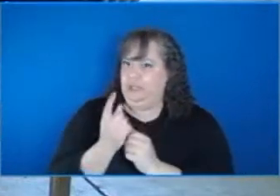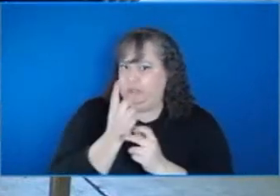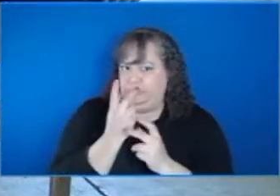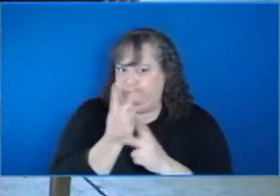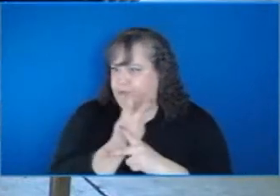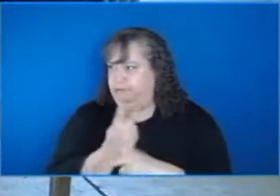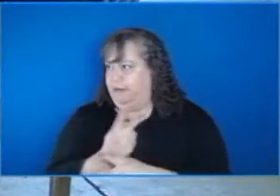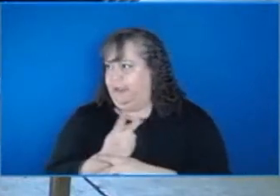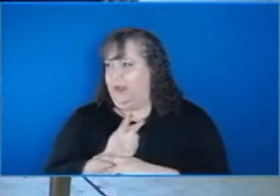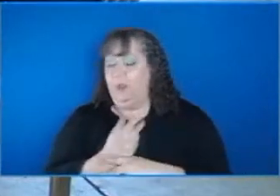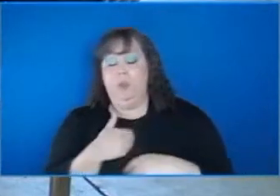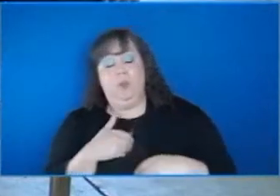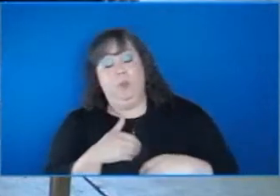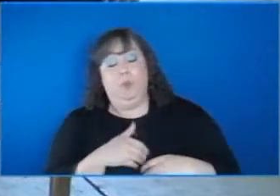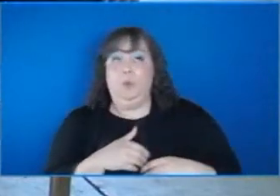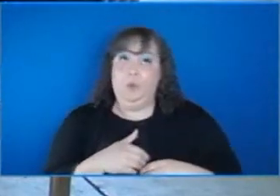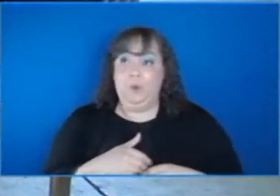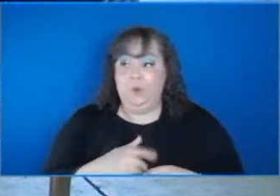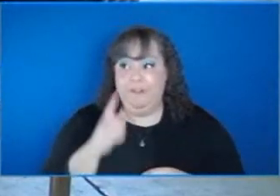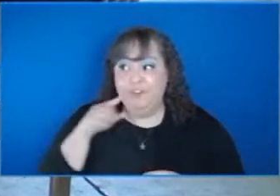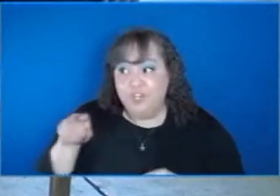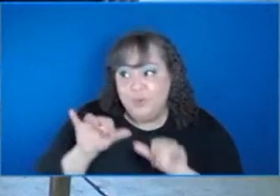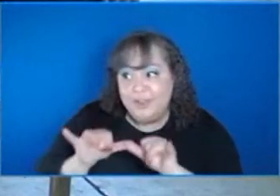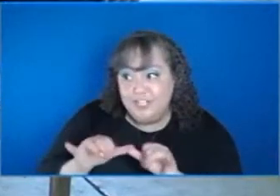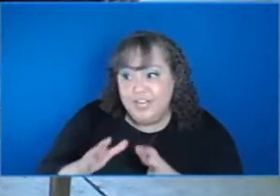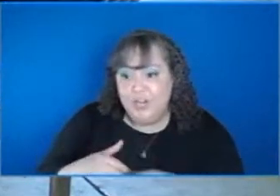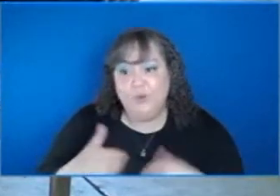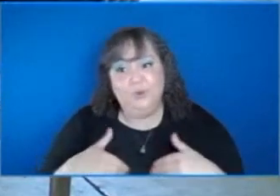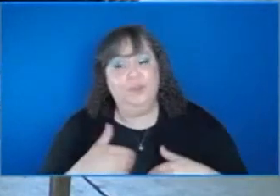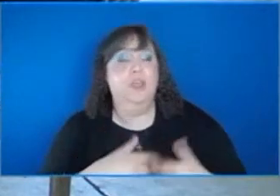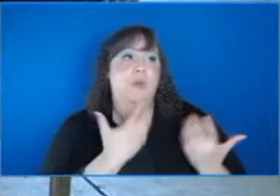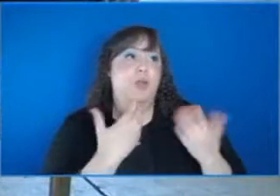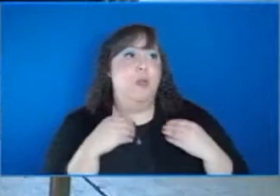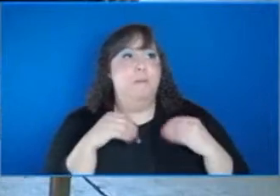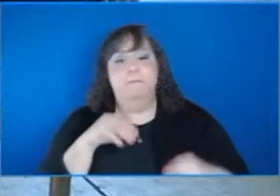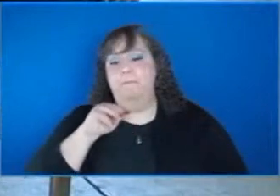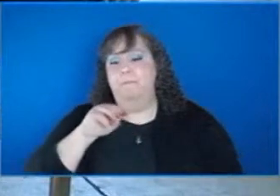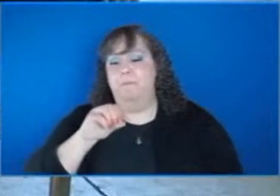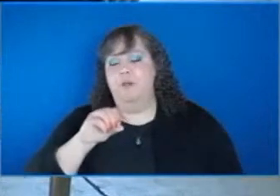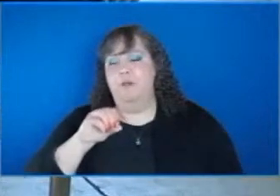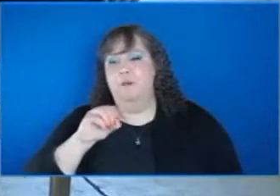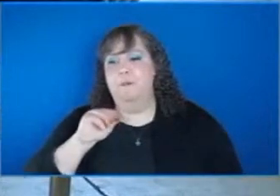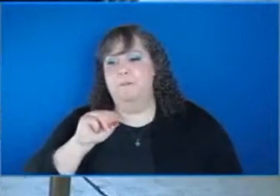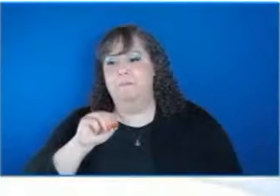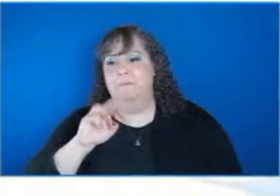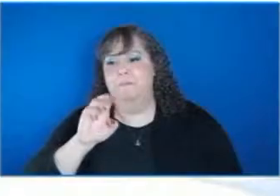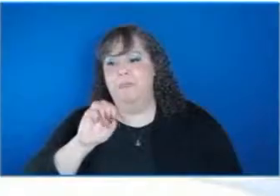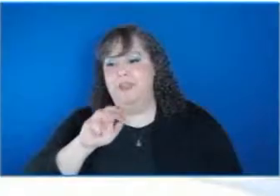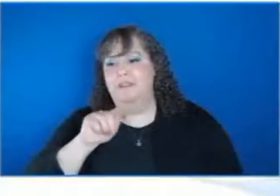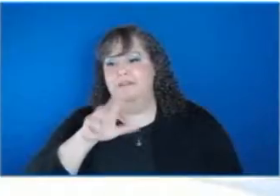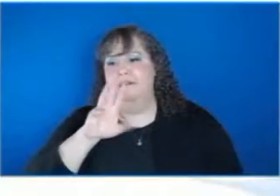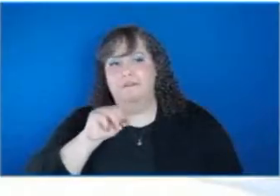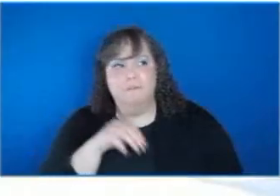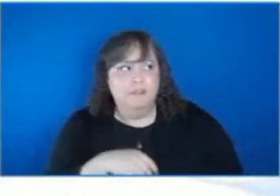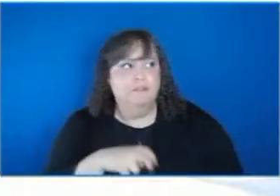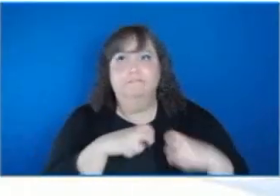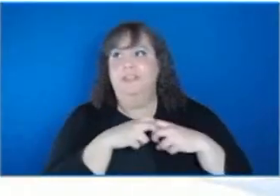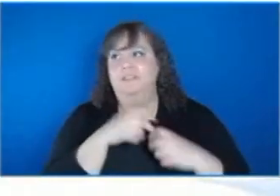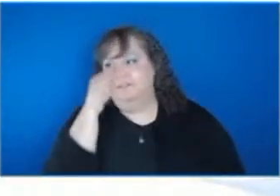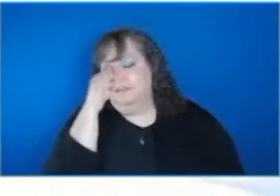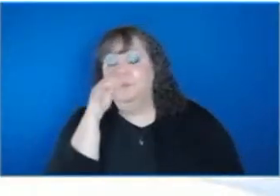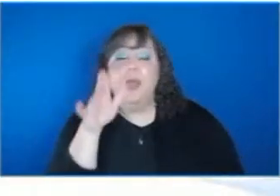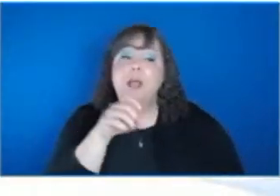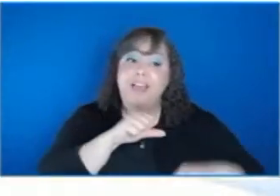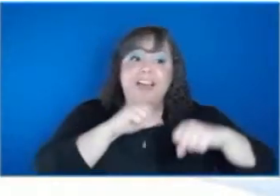physics. So, as we all know, the asteroid is quite large and DART is quite small. We're